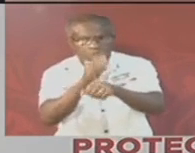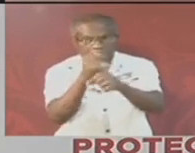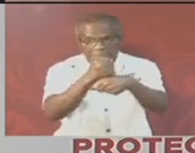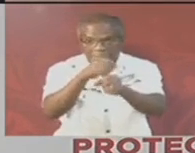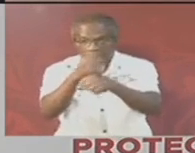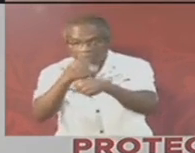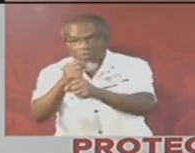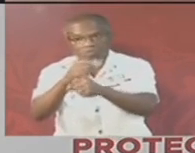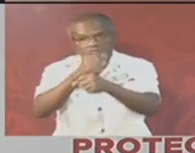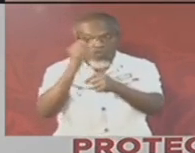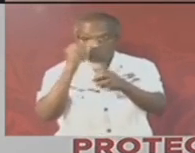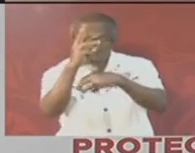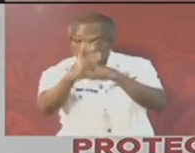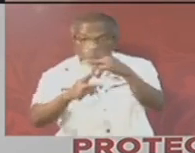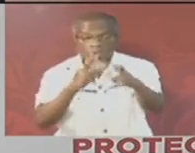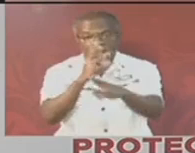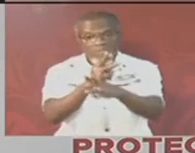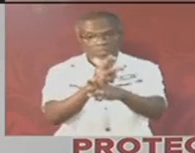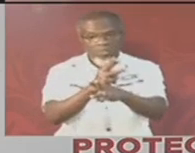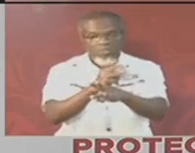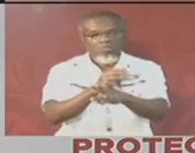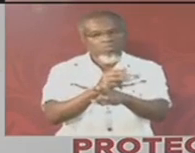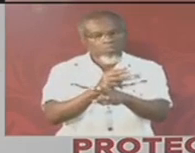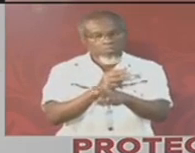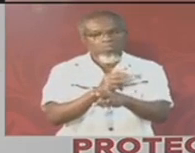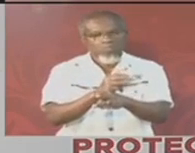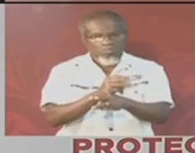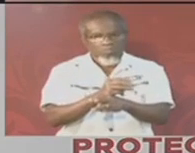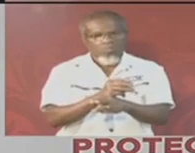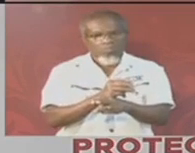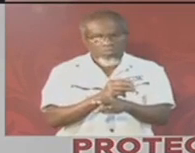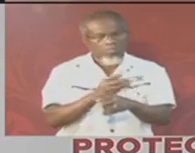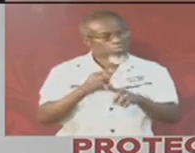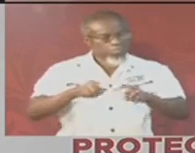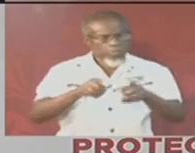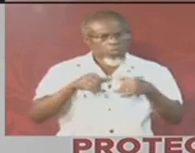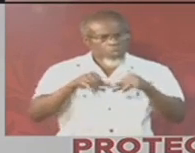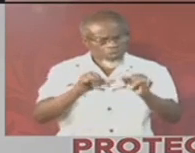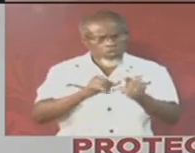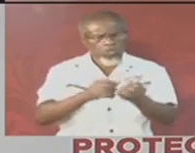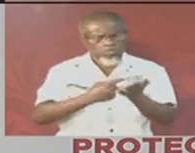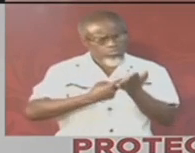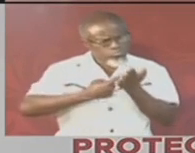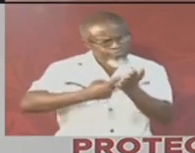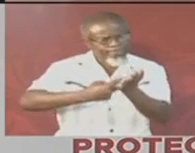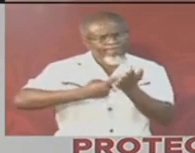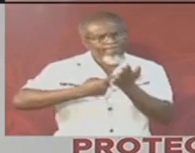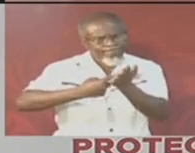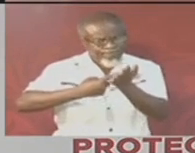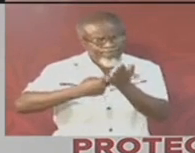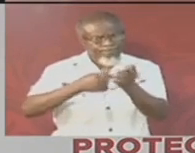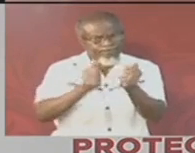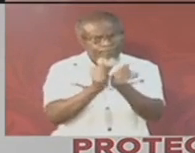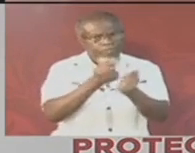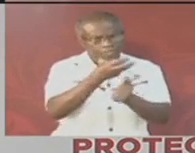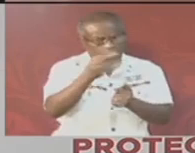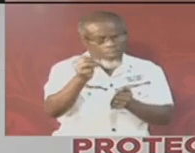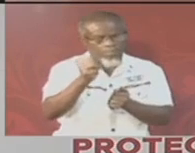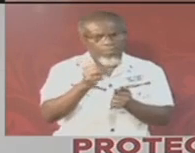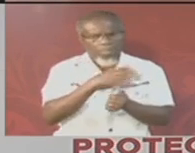vaccine manufacturer, and we continue to be in bilateral talks with them and also with